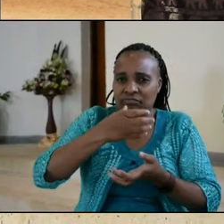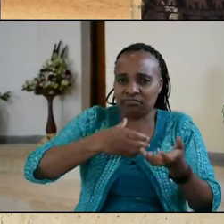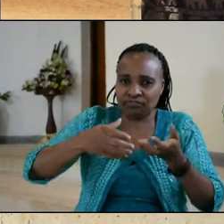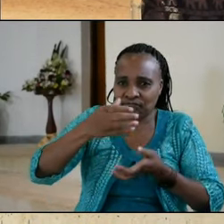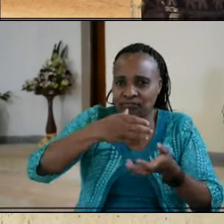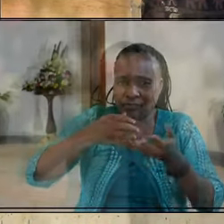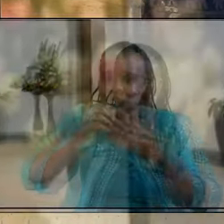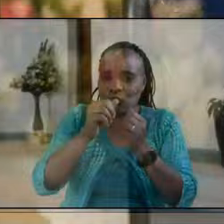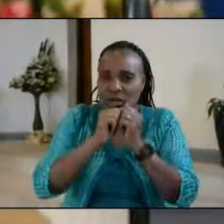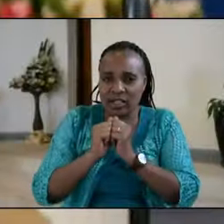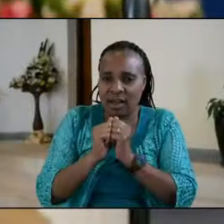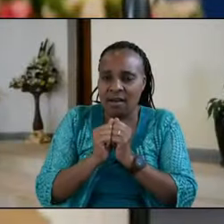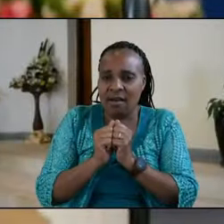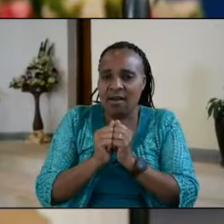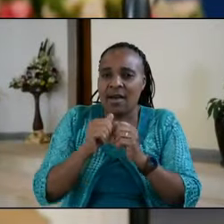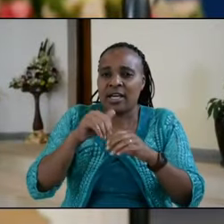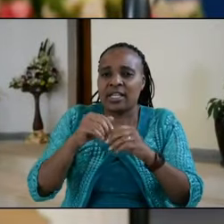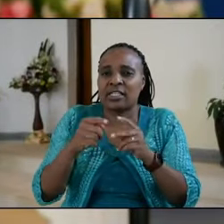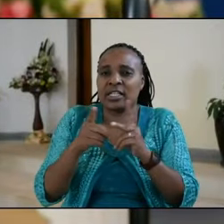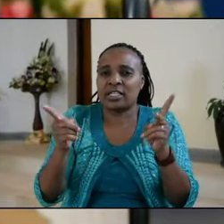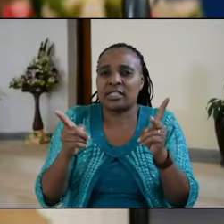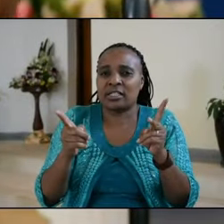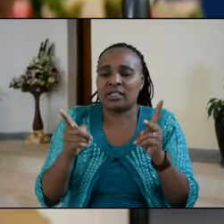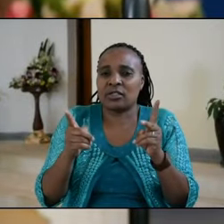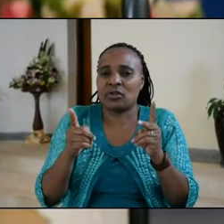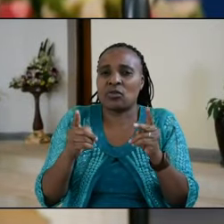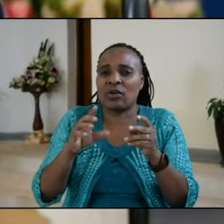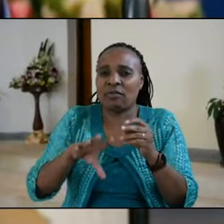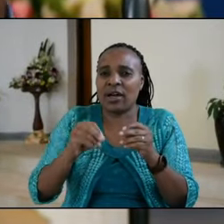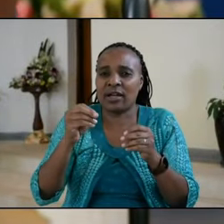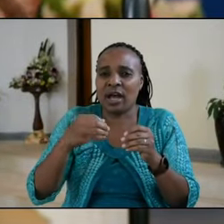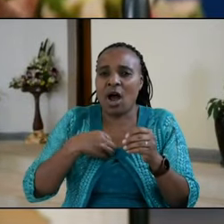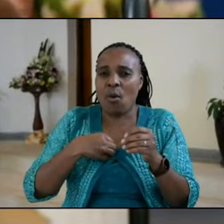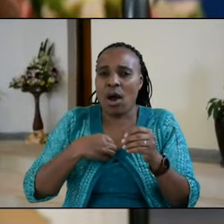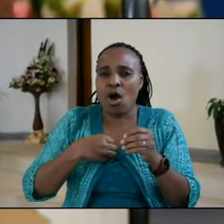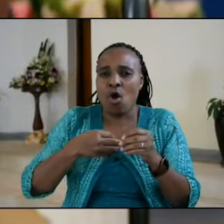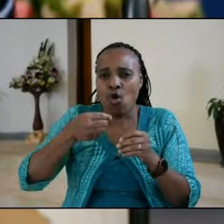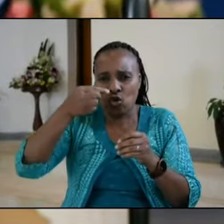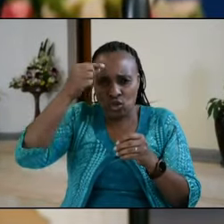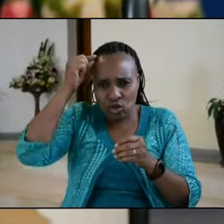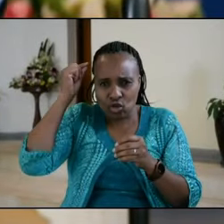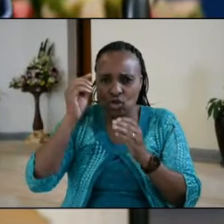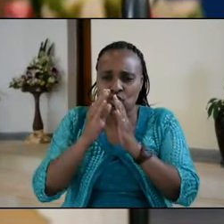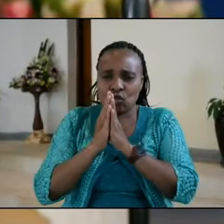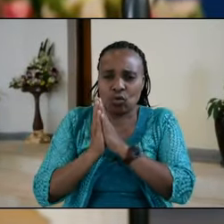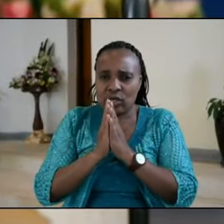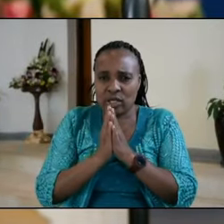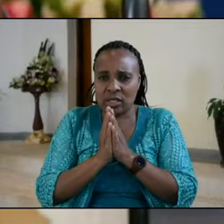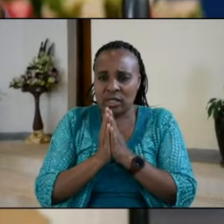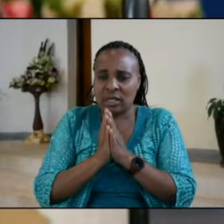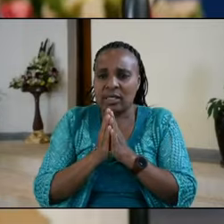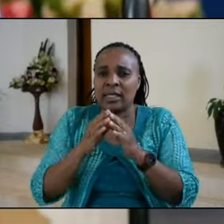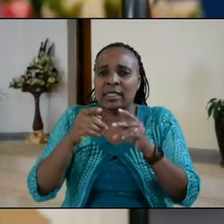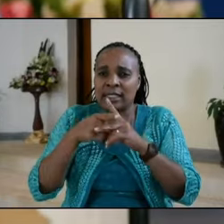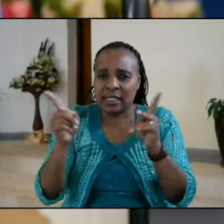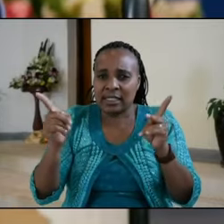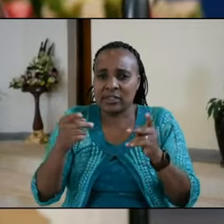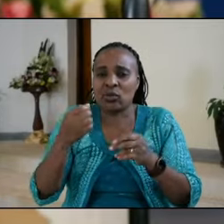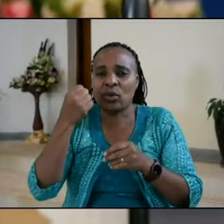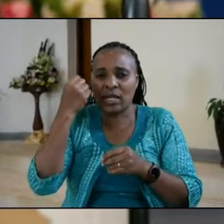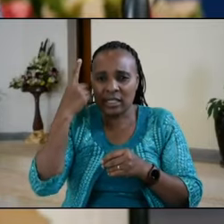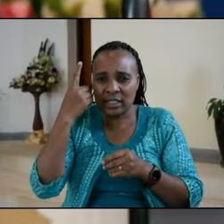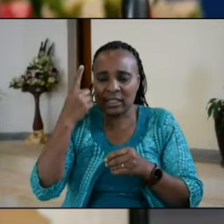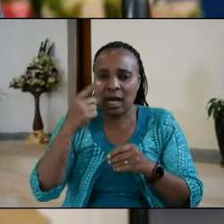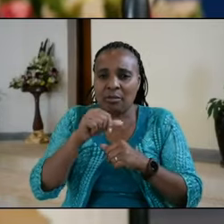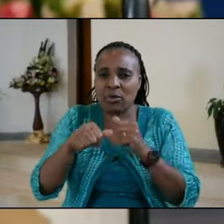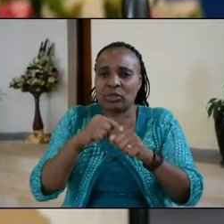chapters. Because in Genesis we'll find the stories of our origins, we were created. In Genesis we'll understand the concept of